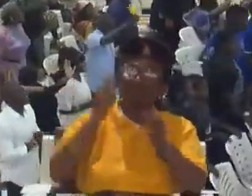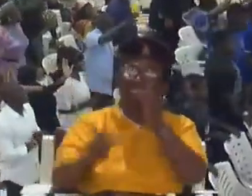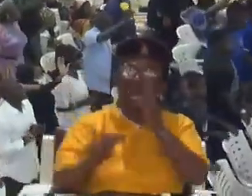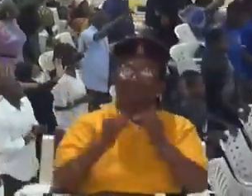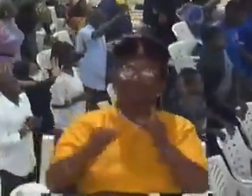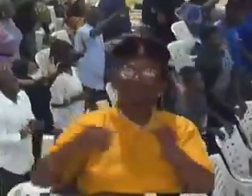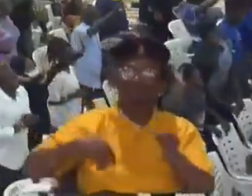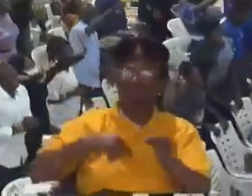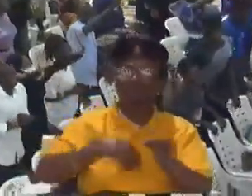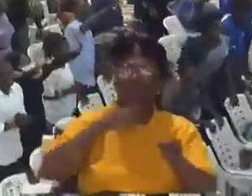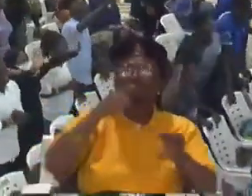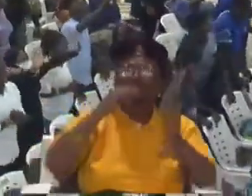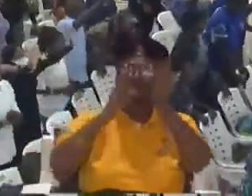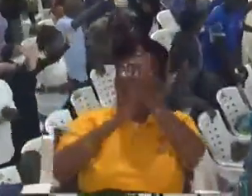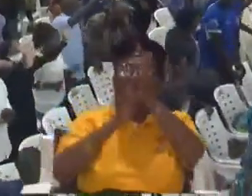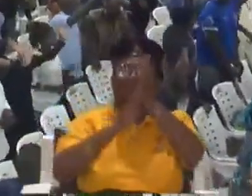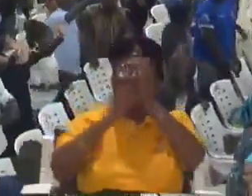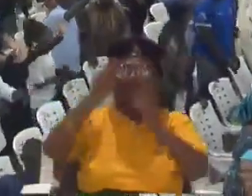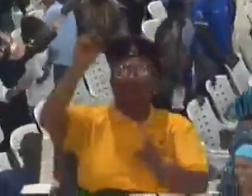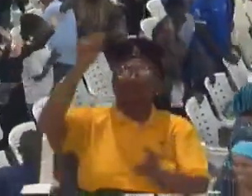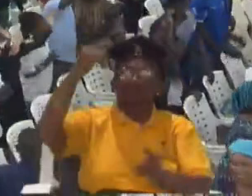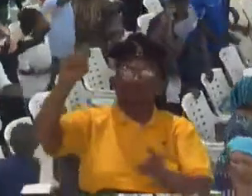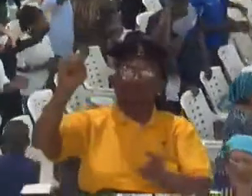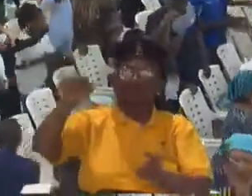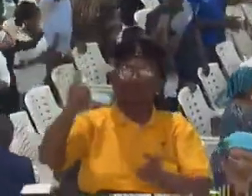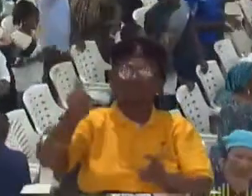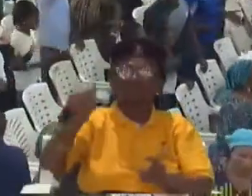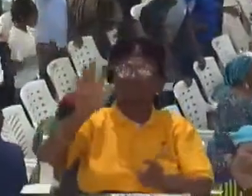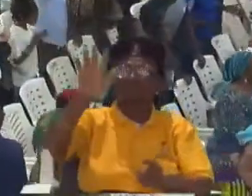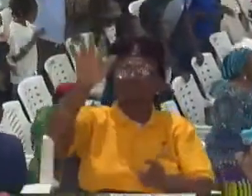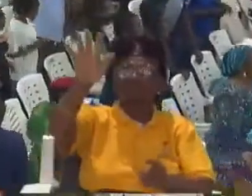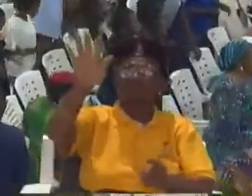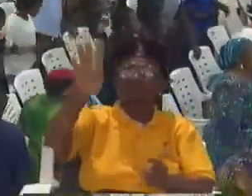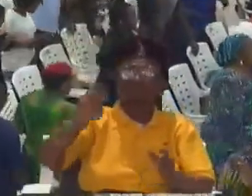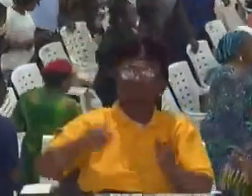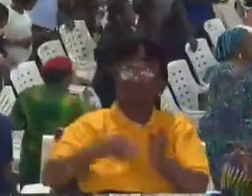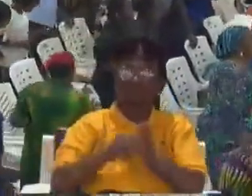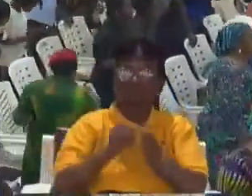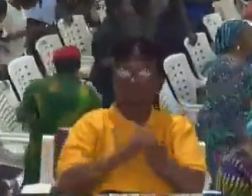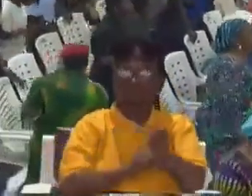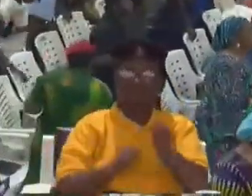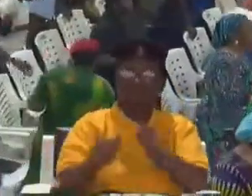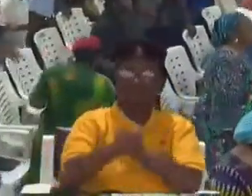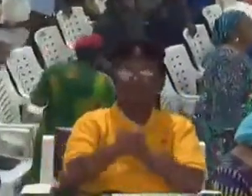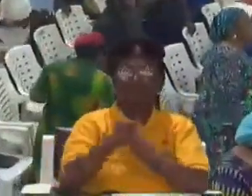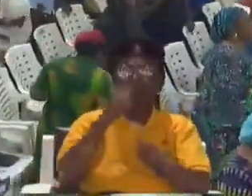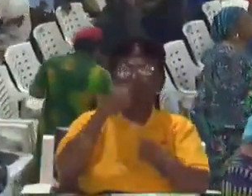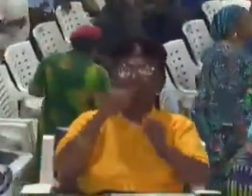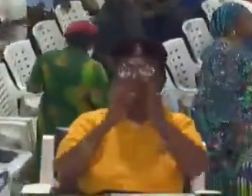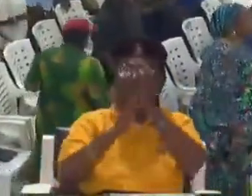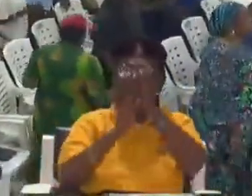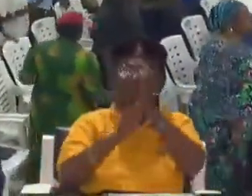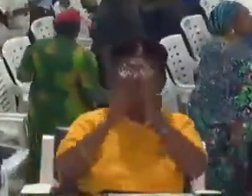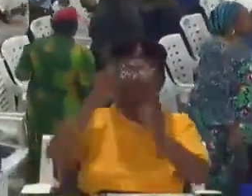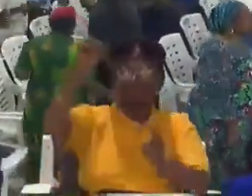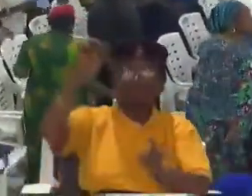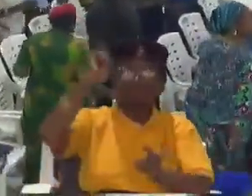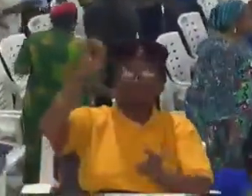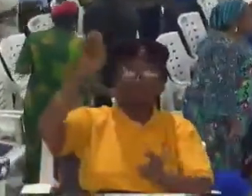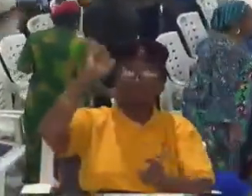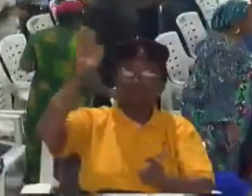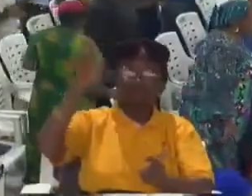Oh, go ahead, praise him. Oh, so yeah, when you had local, maybe 200,000. Go